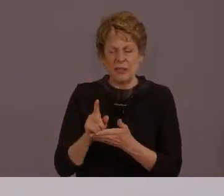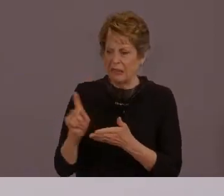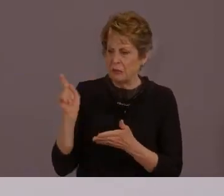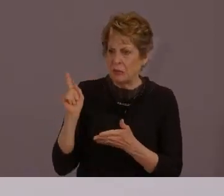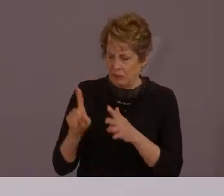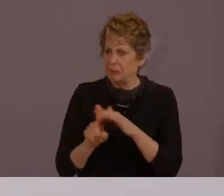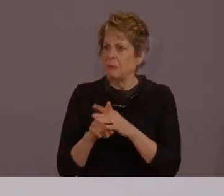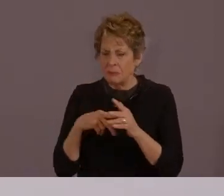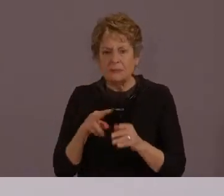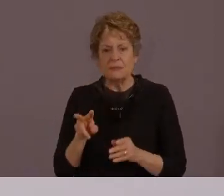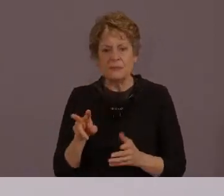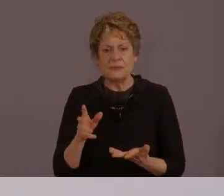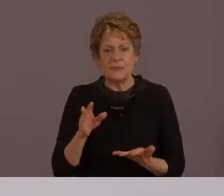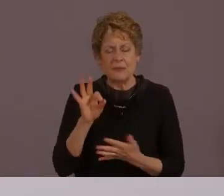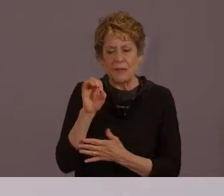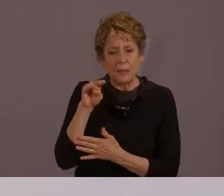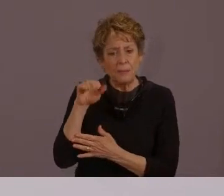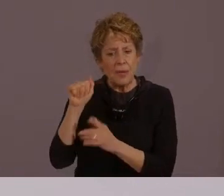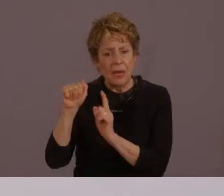to be